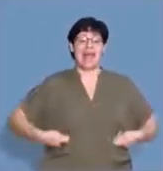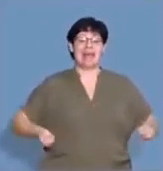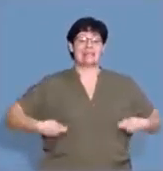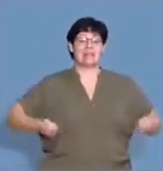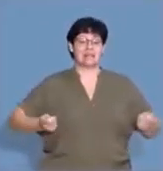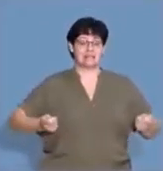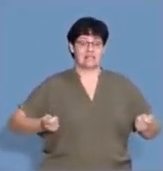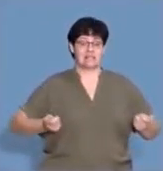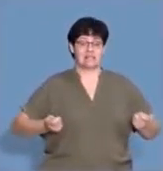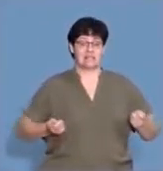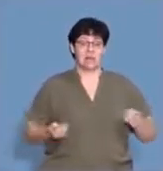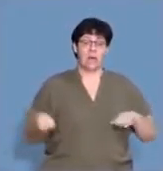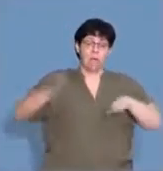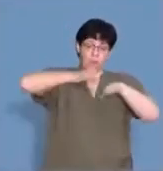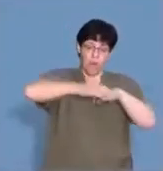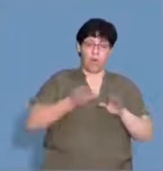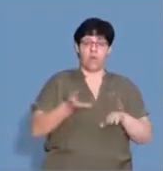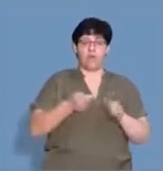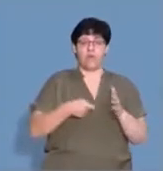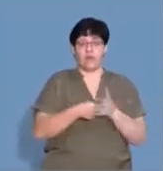expenses are more than the